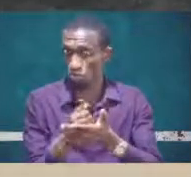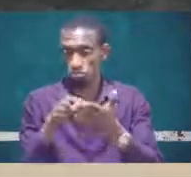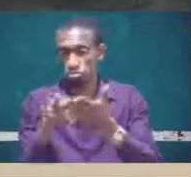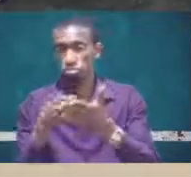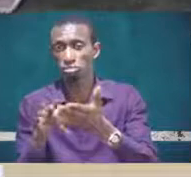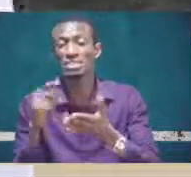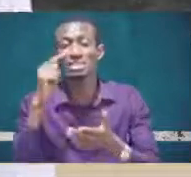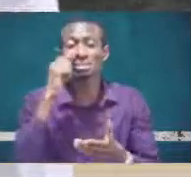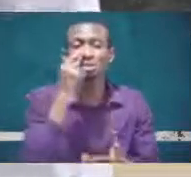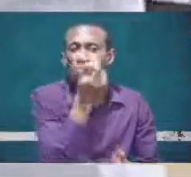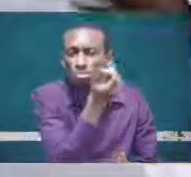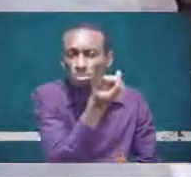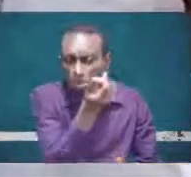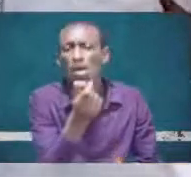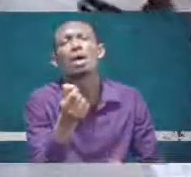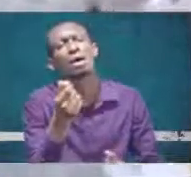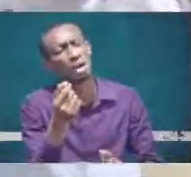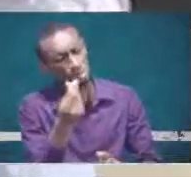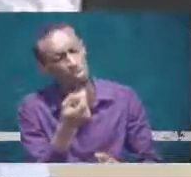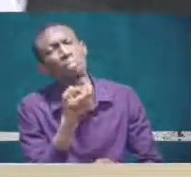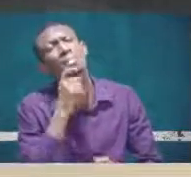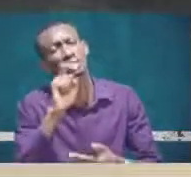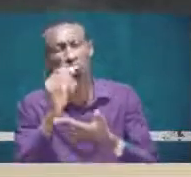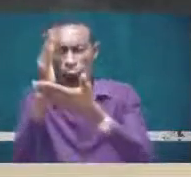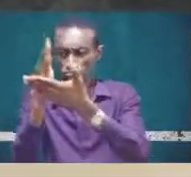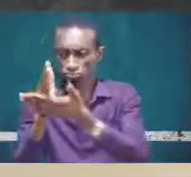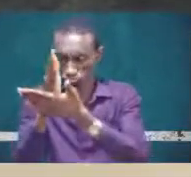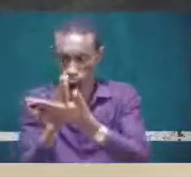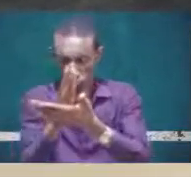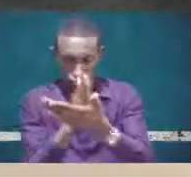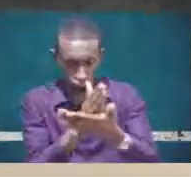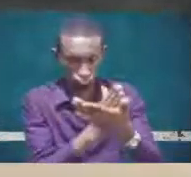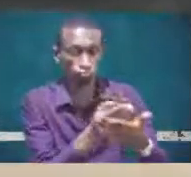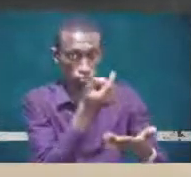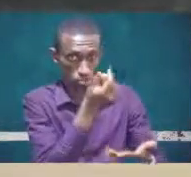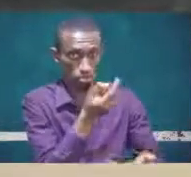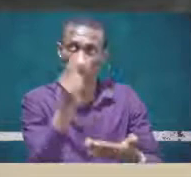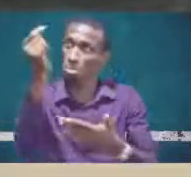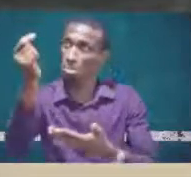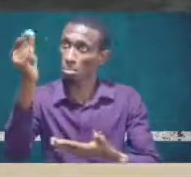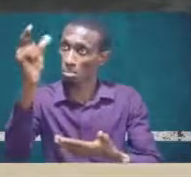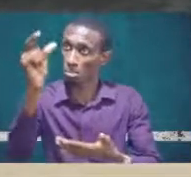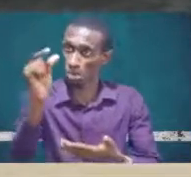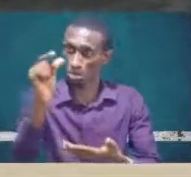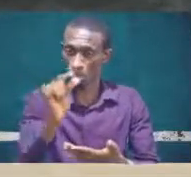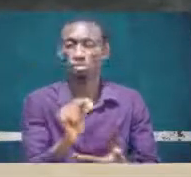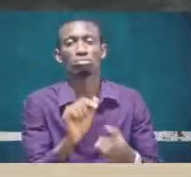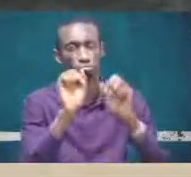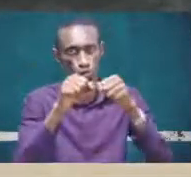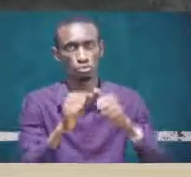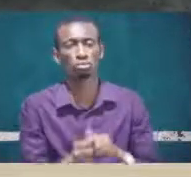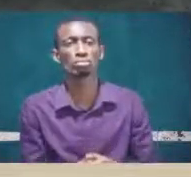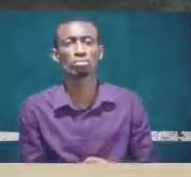smaller transactions, money should be divided into smaller denominations. The next quality of good money